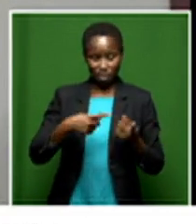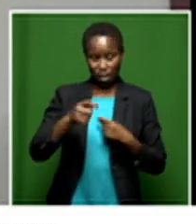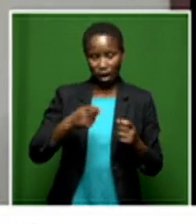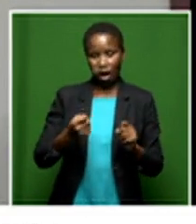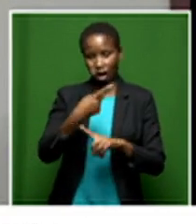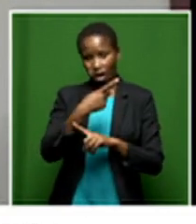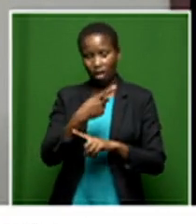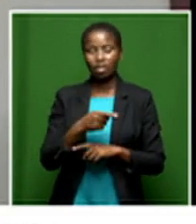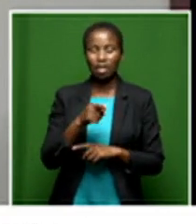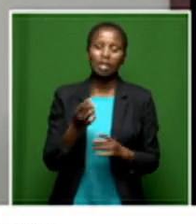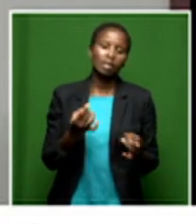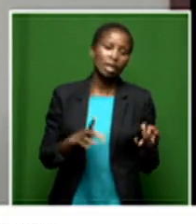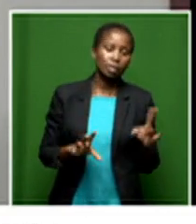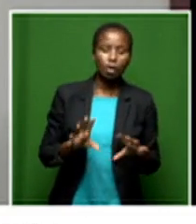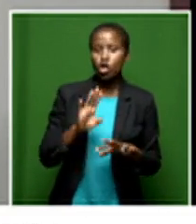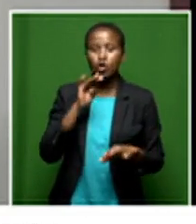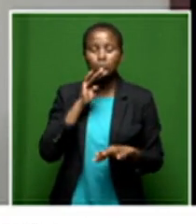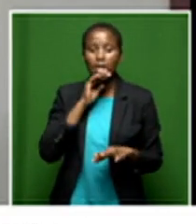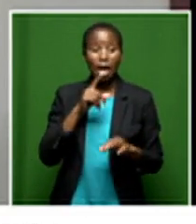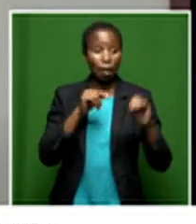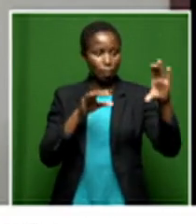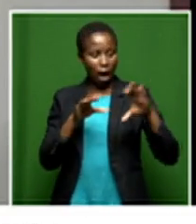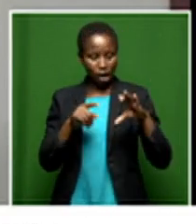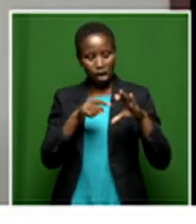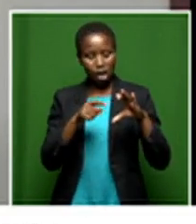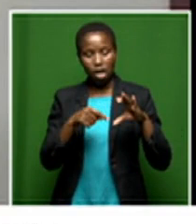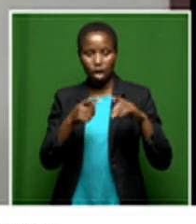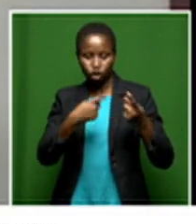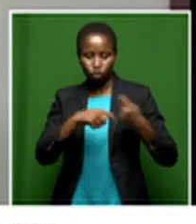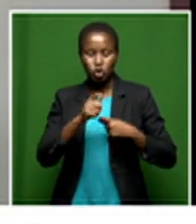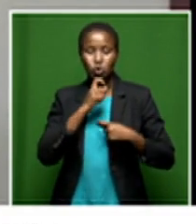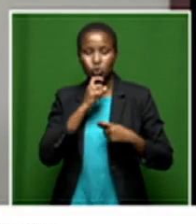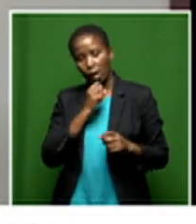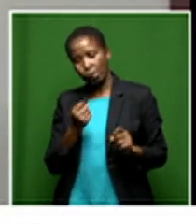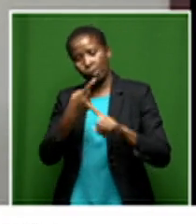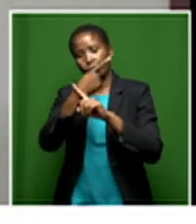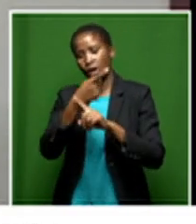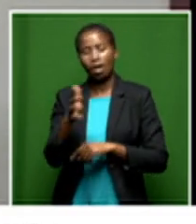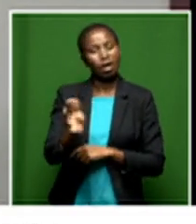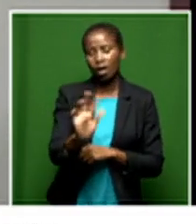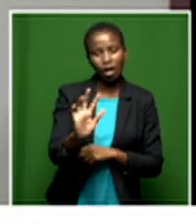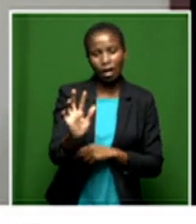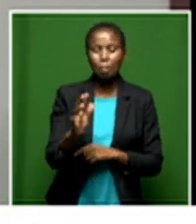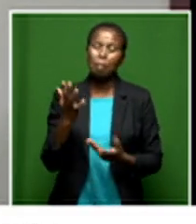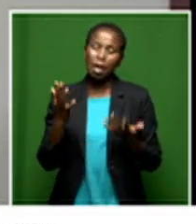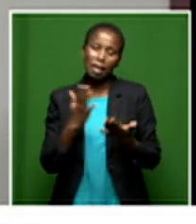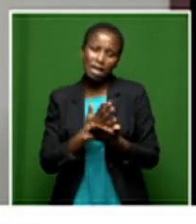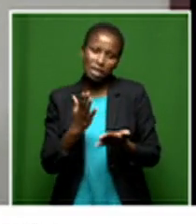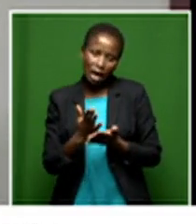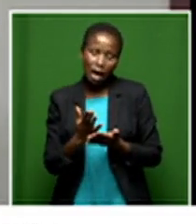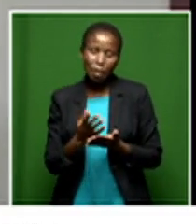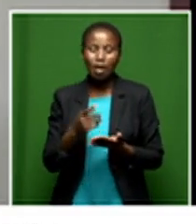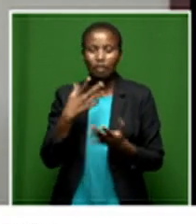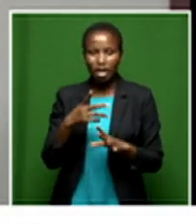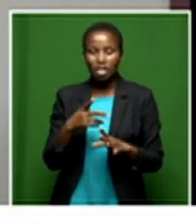sometimes it's not that the money has been misused per se. It has been used for the course of business. So that's